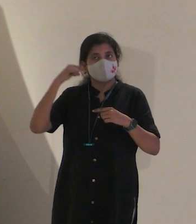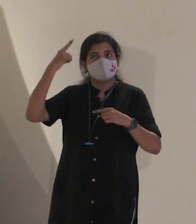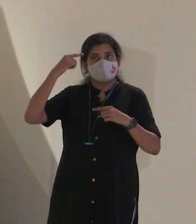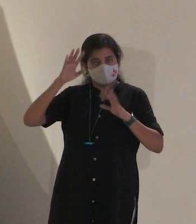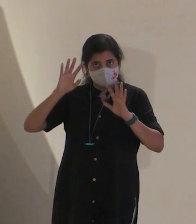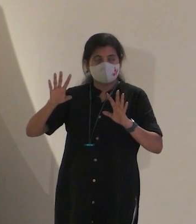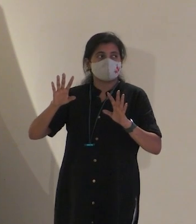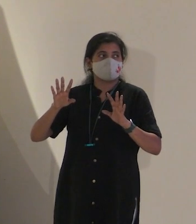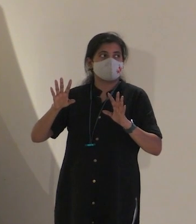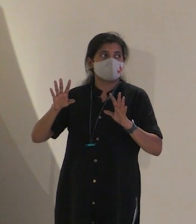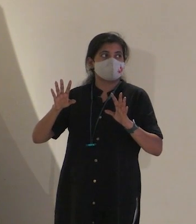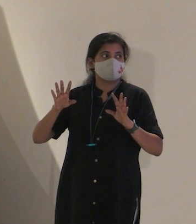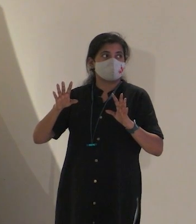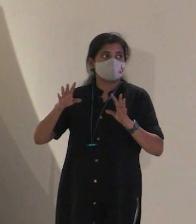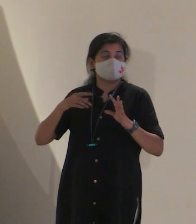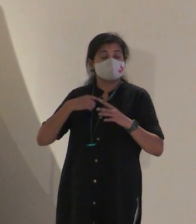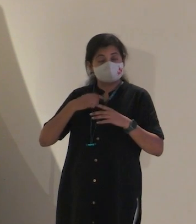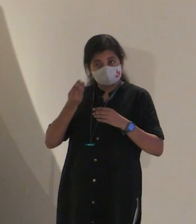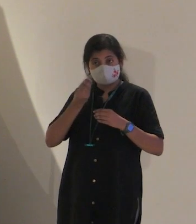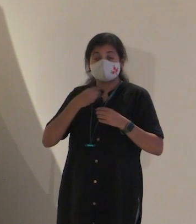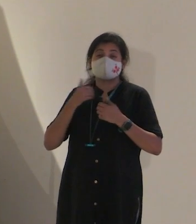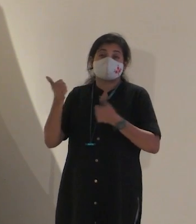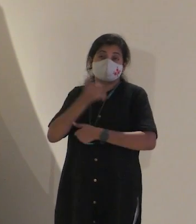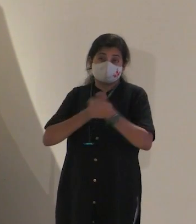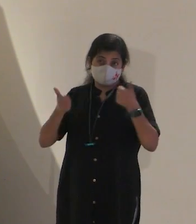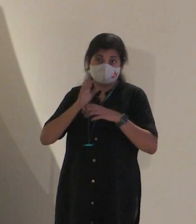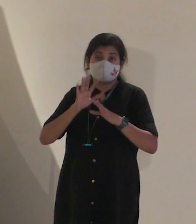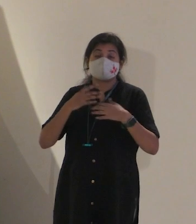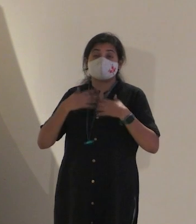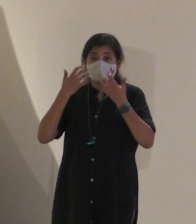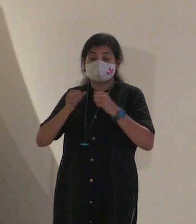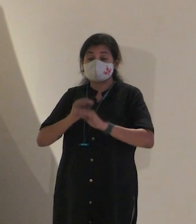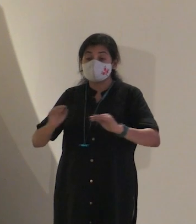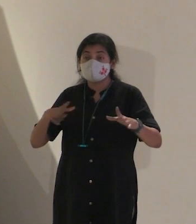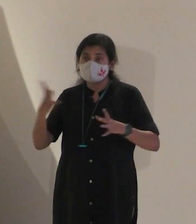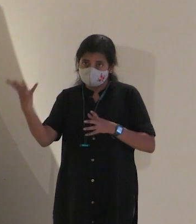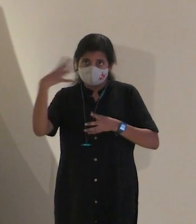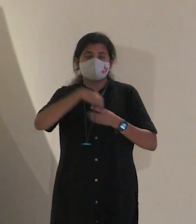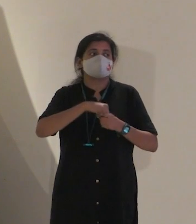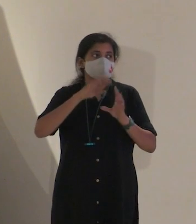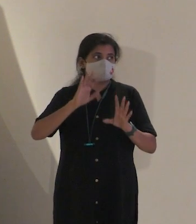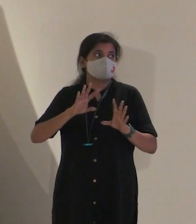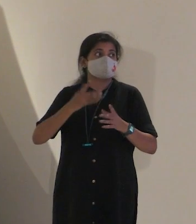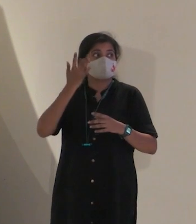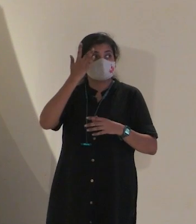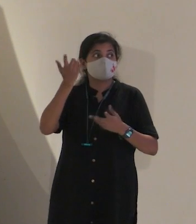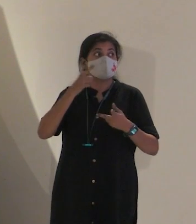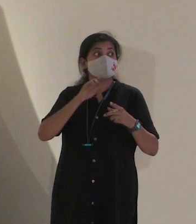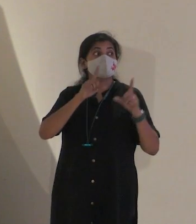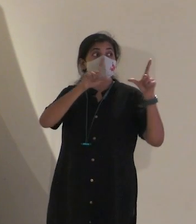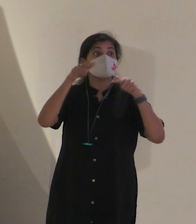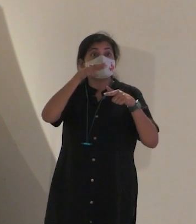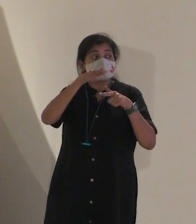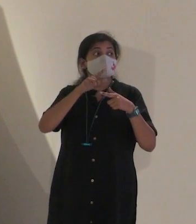that it would be very challenging to bring school children into the museum space, especially because it is the Museum of